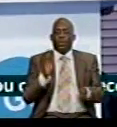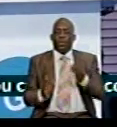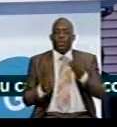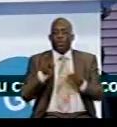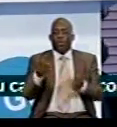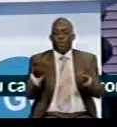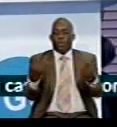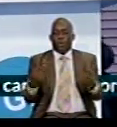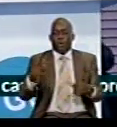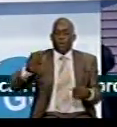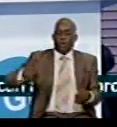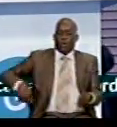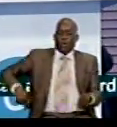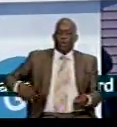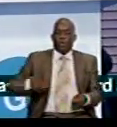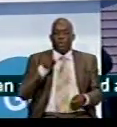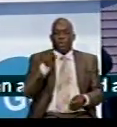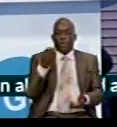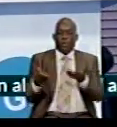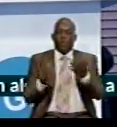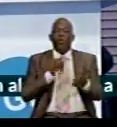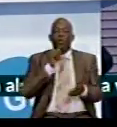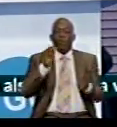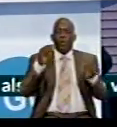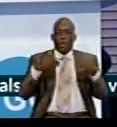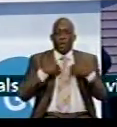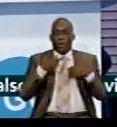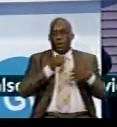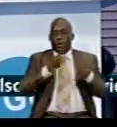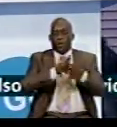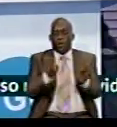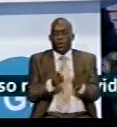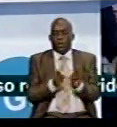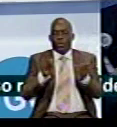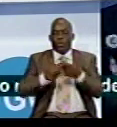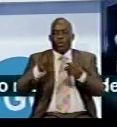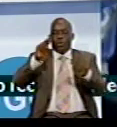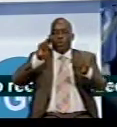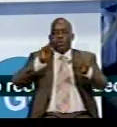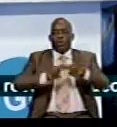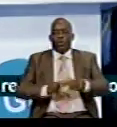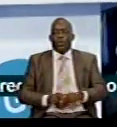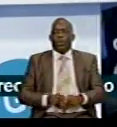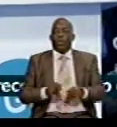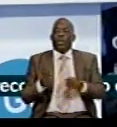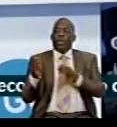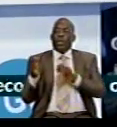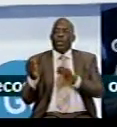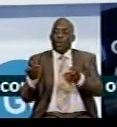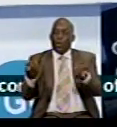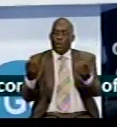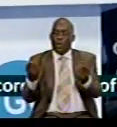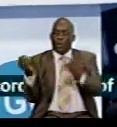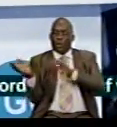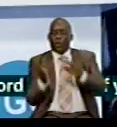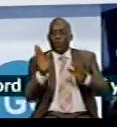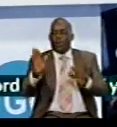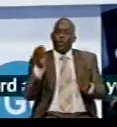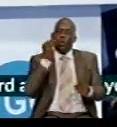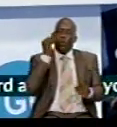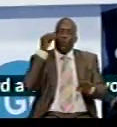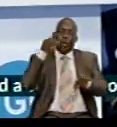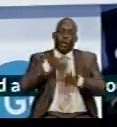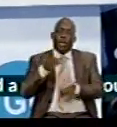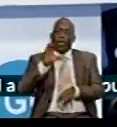a seat. Parce que si vous arrivez en retard, so leave your home at 5:30, make sure you come here. Quittez vos maisons à 5:30 et